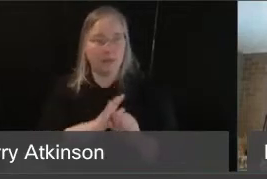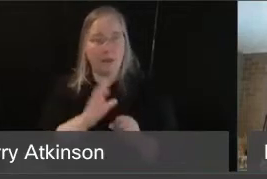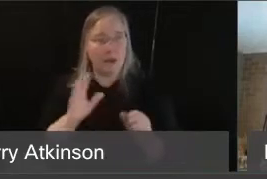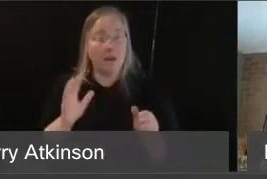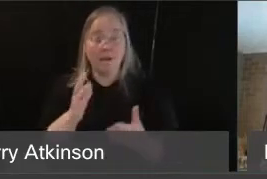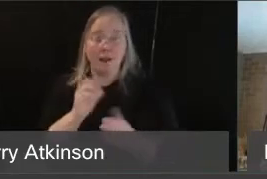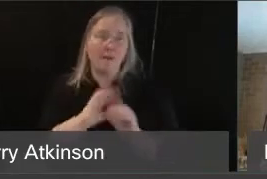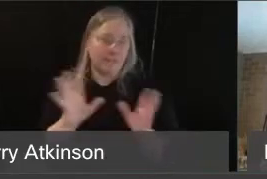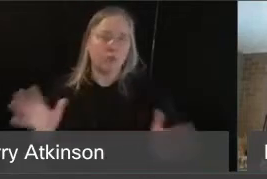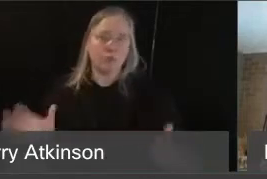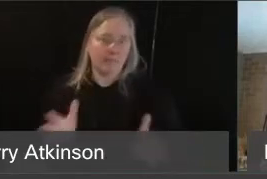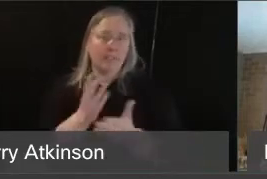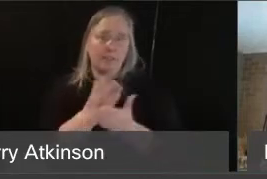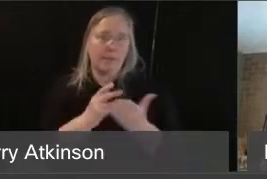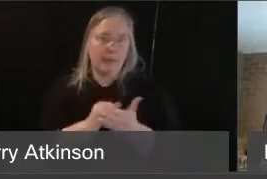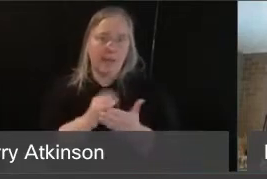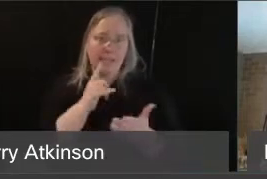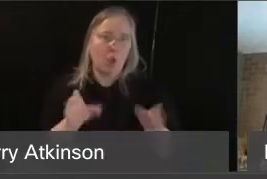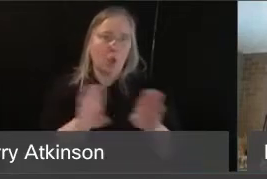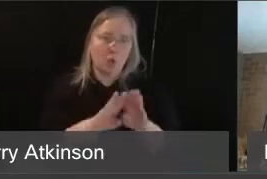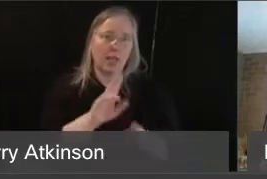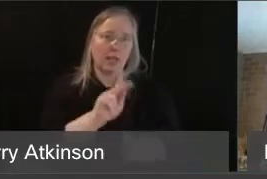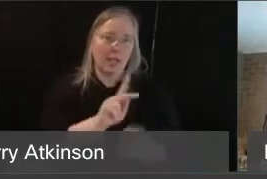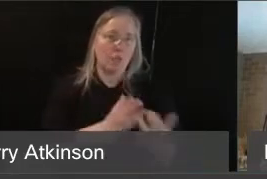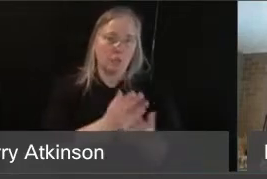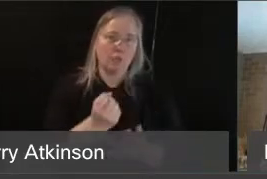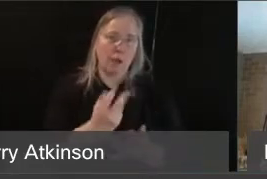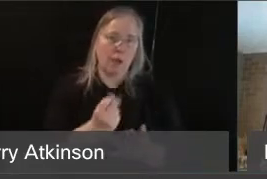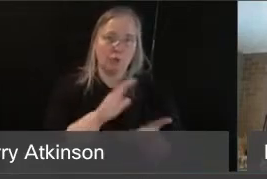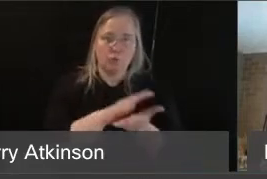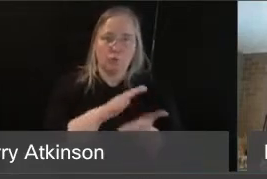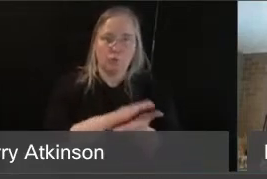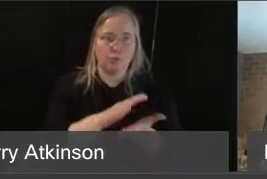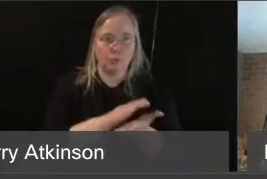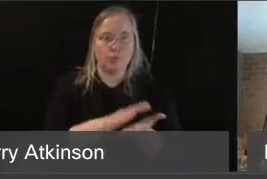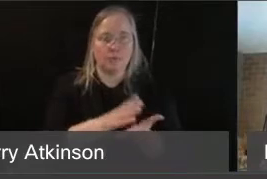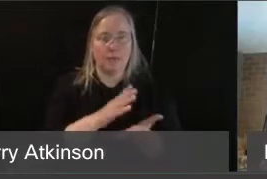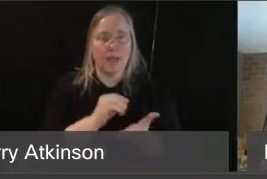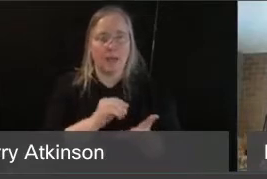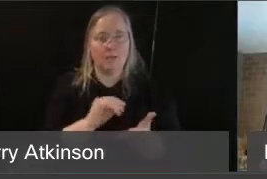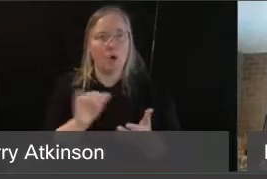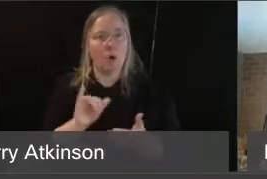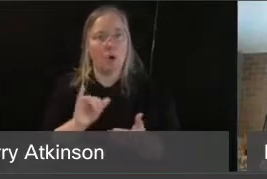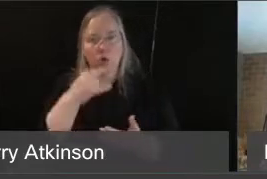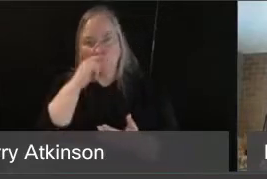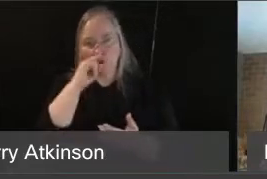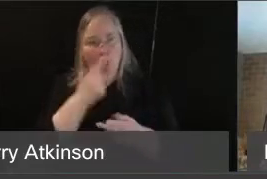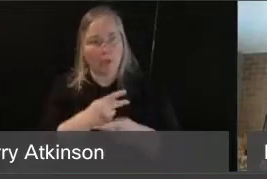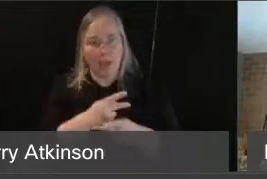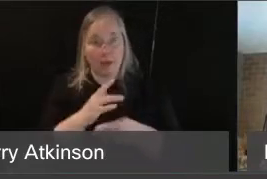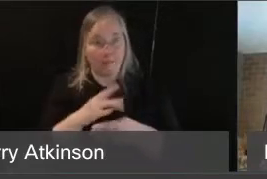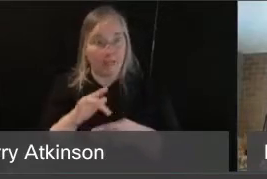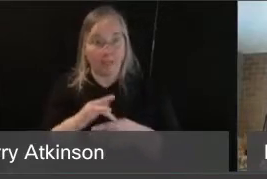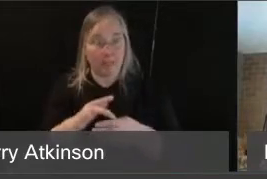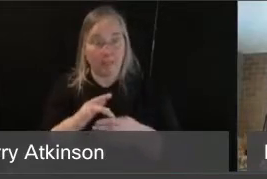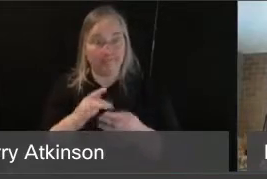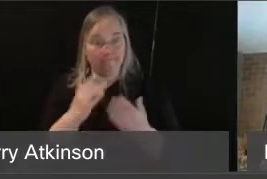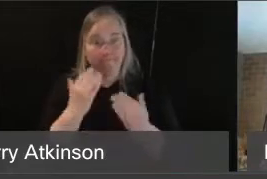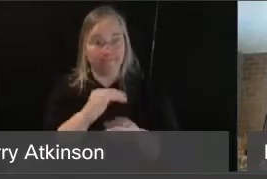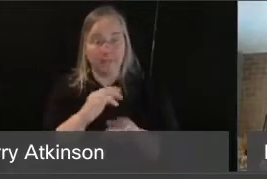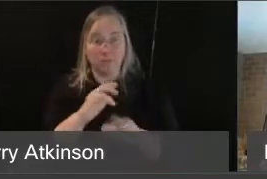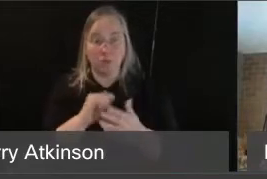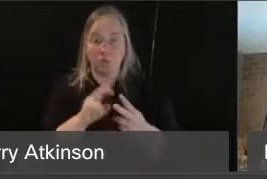that is we've had the closures of K-12 schools as well as childcare availability. So these are critical.